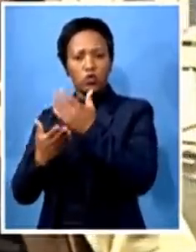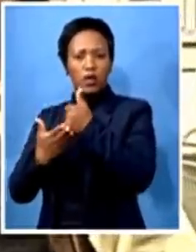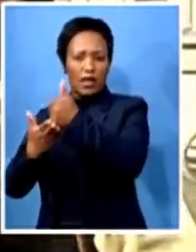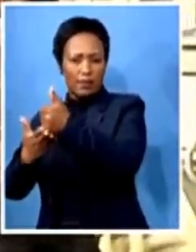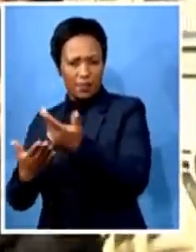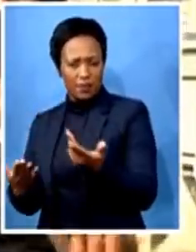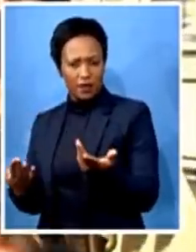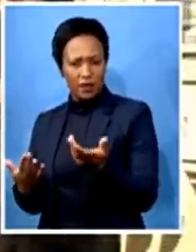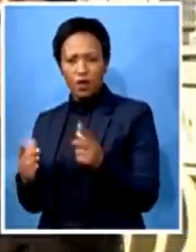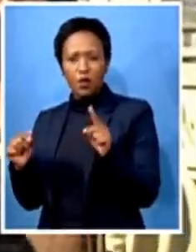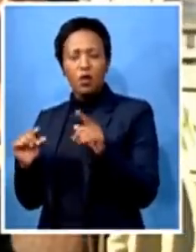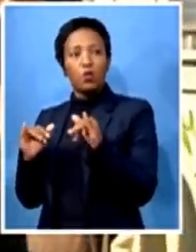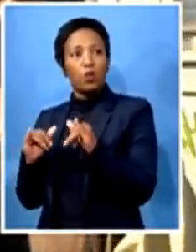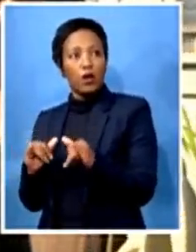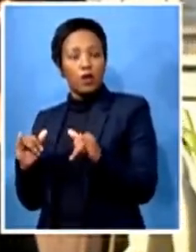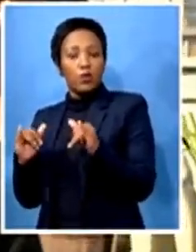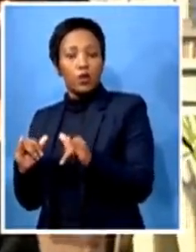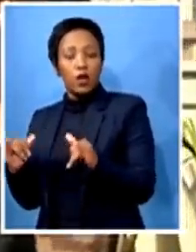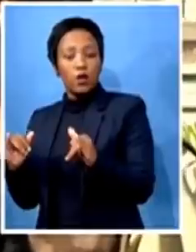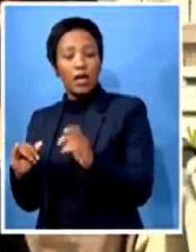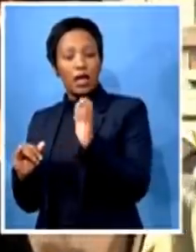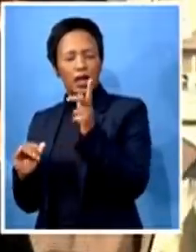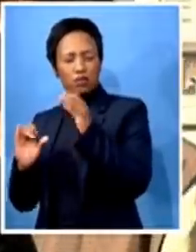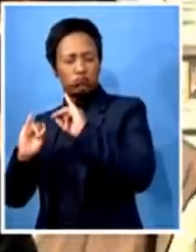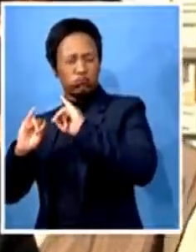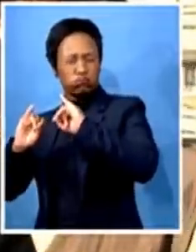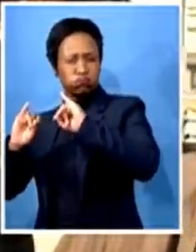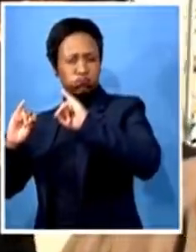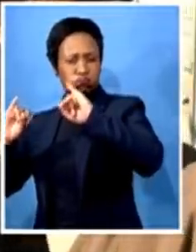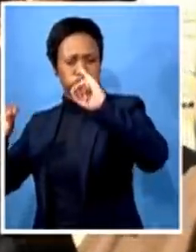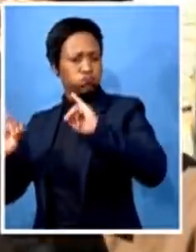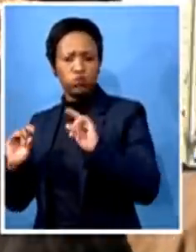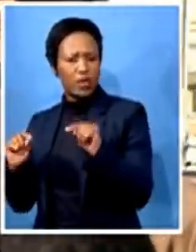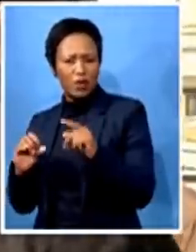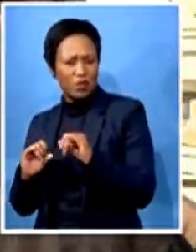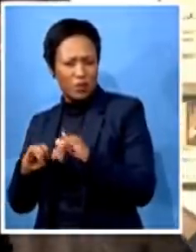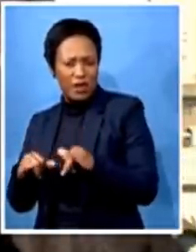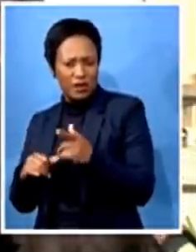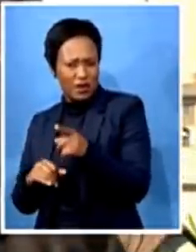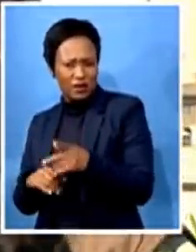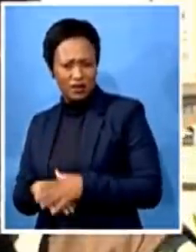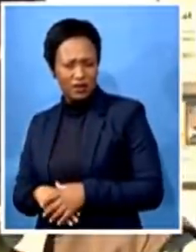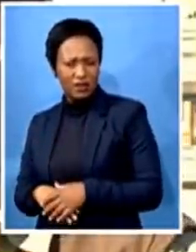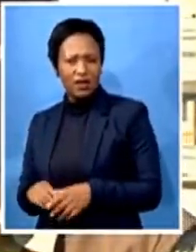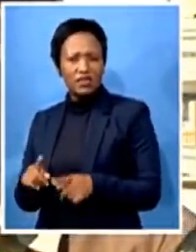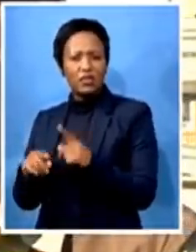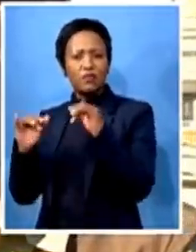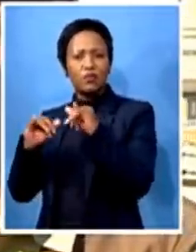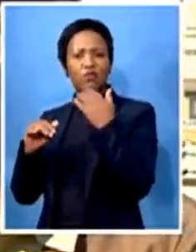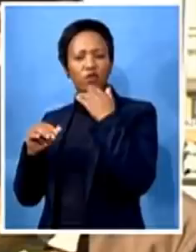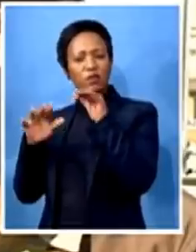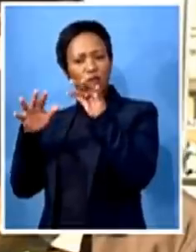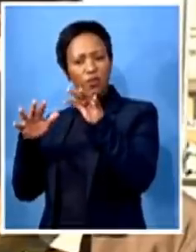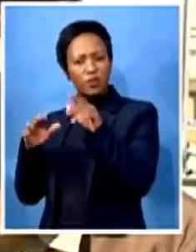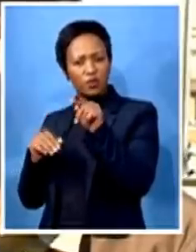Zimbabwe is like what is happening in Mali. We don't need to wait for the people to die. We don't need to wait